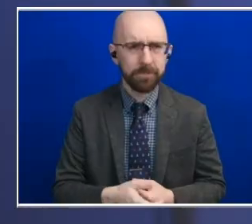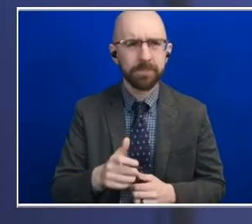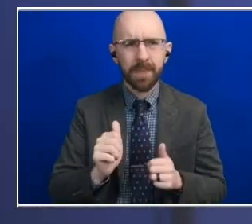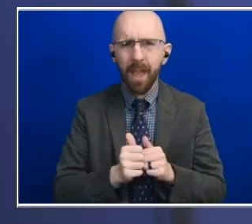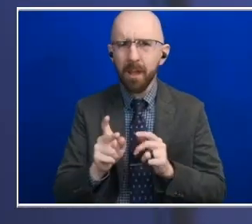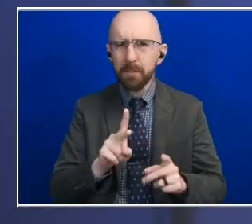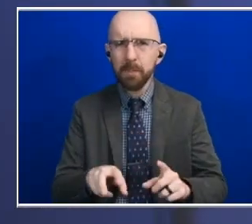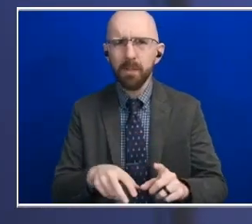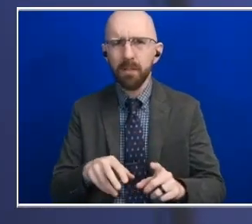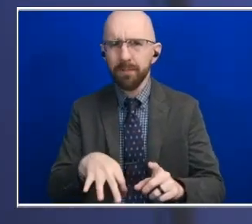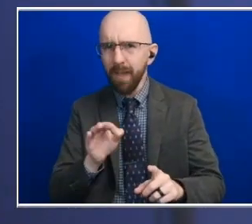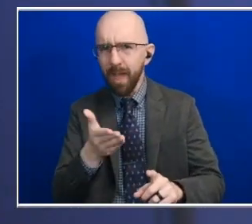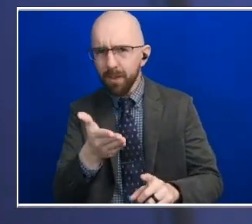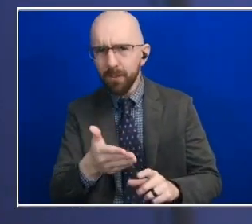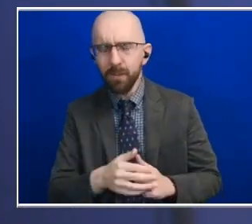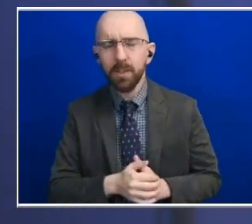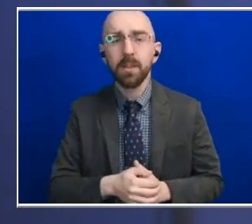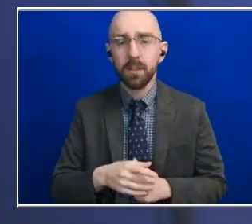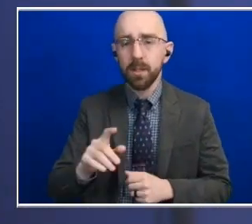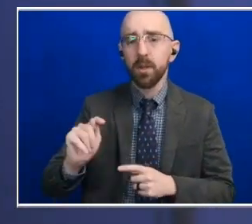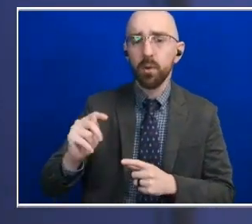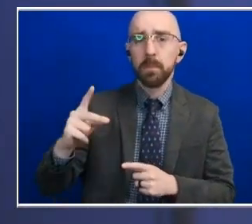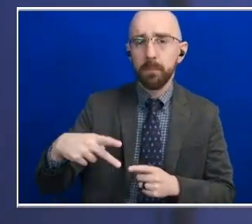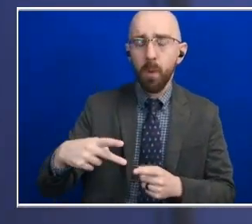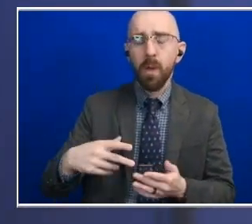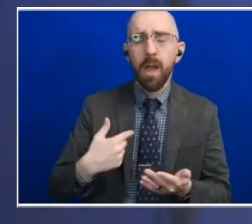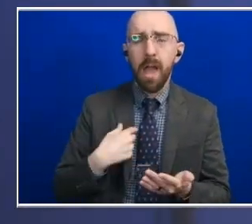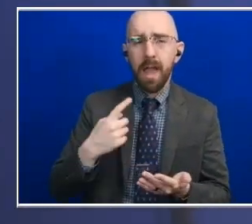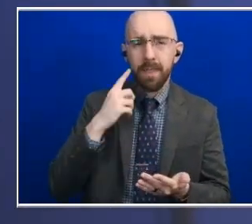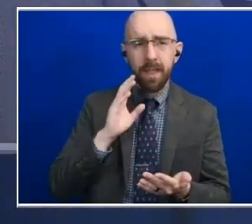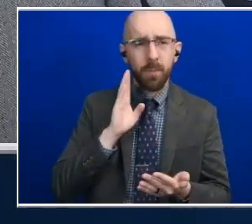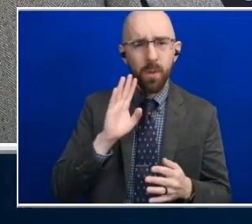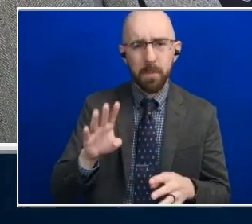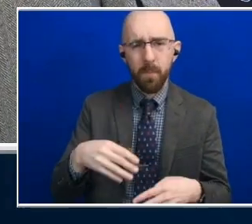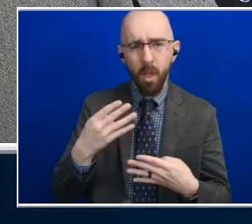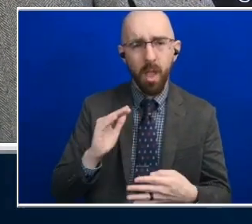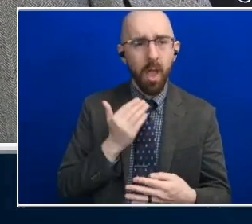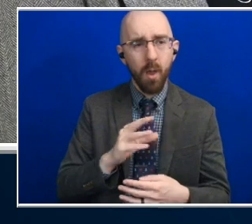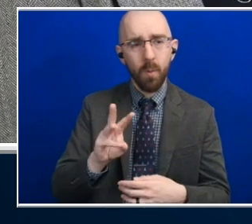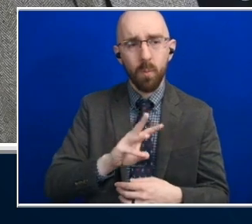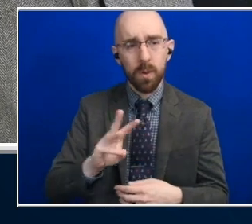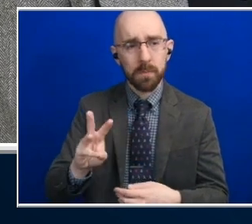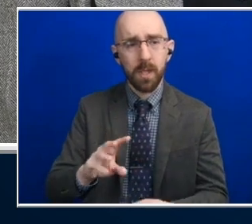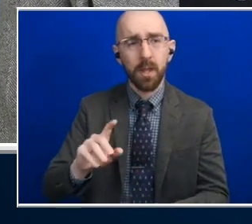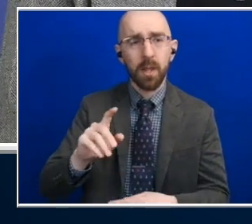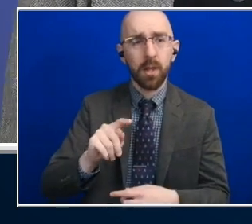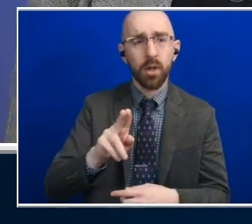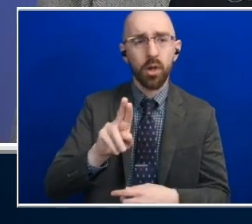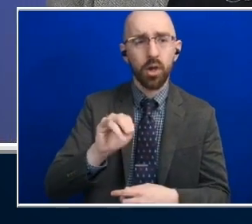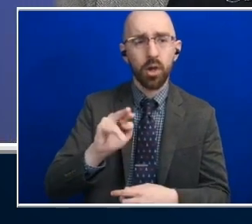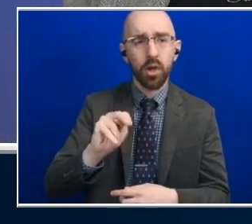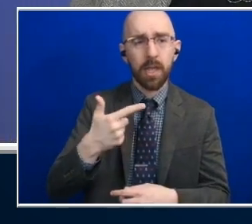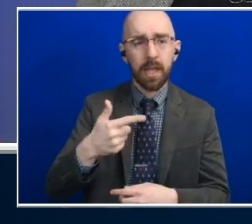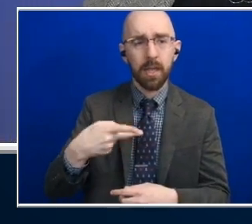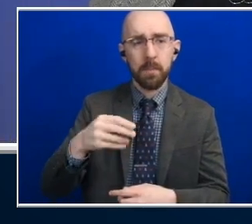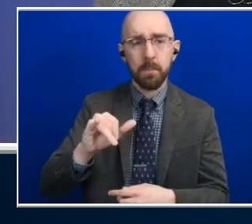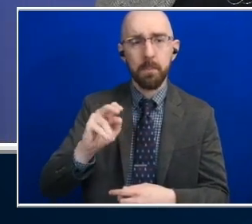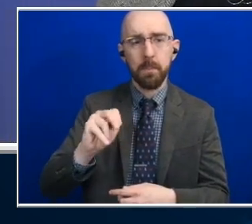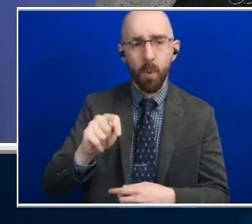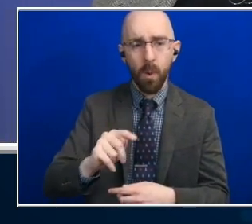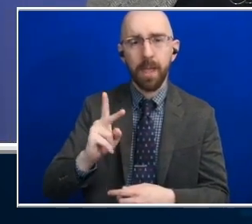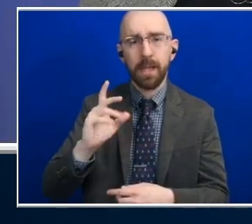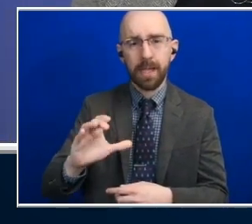so Turning Point, I think we're going to pull that up, but our website is turningpointkc.org. We are part of the University of Kansas